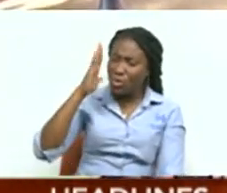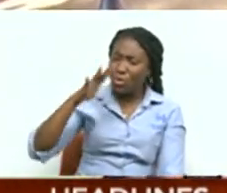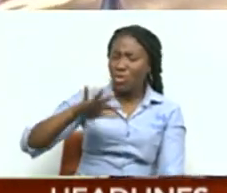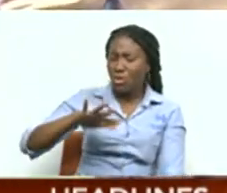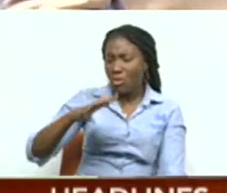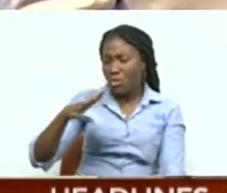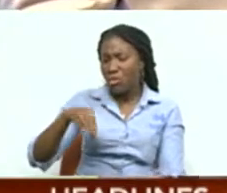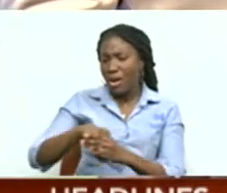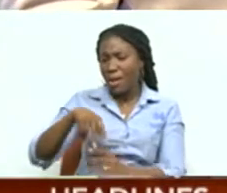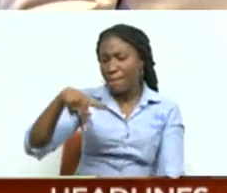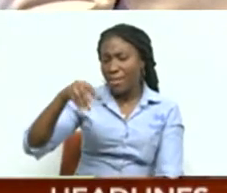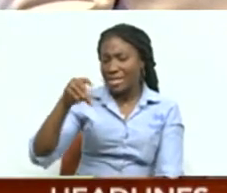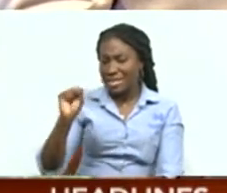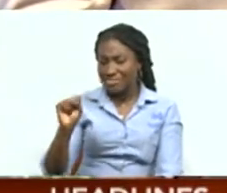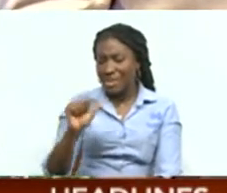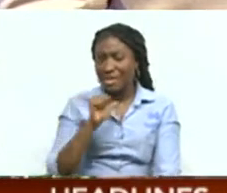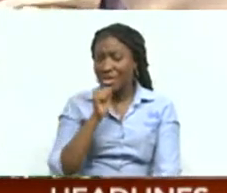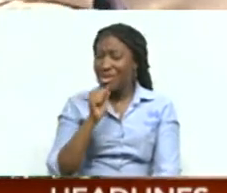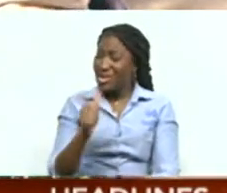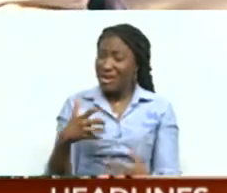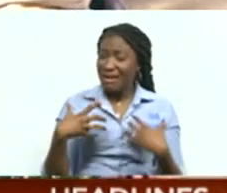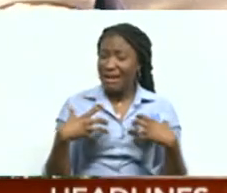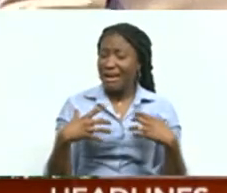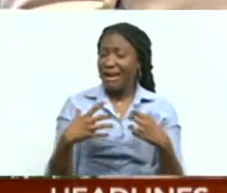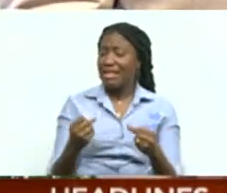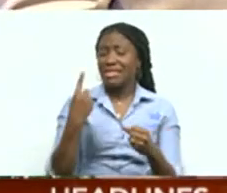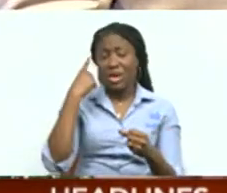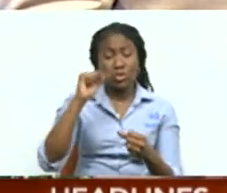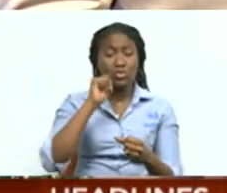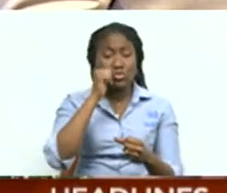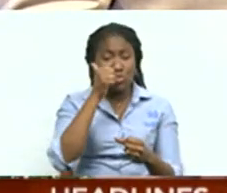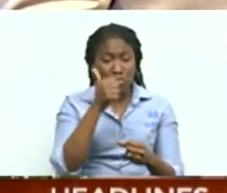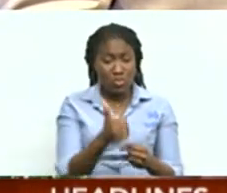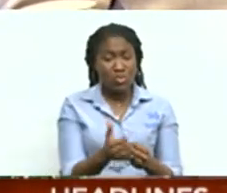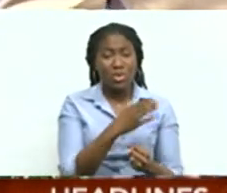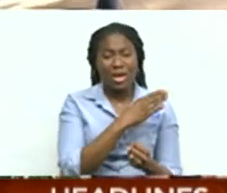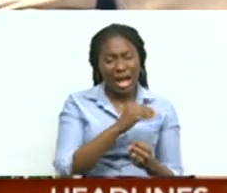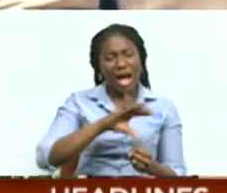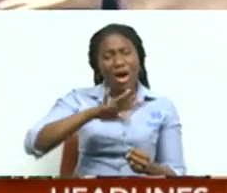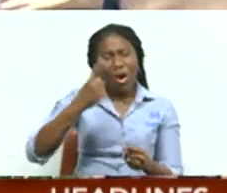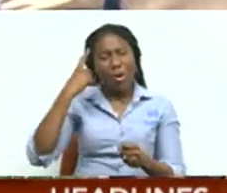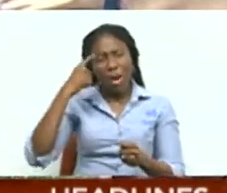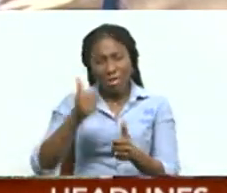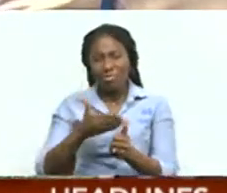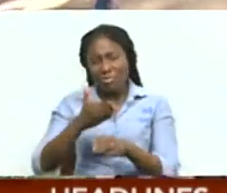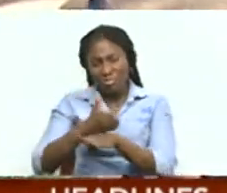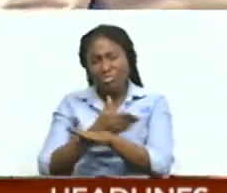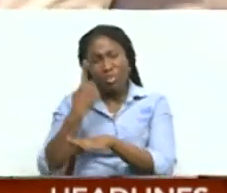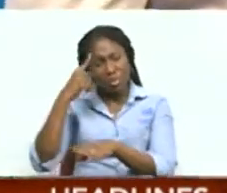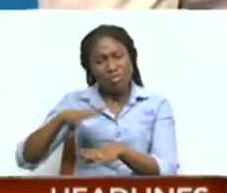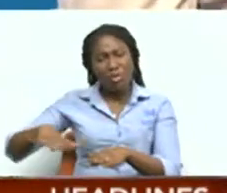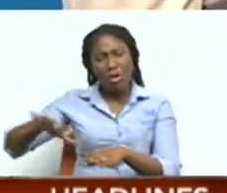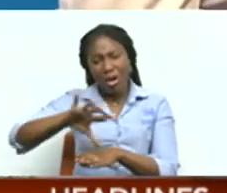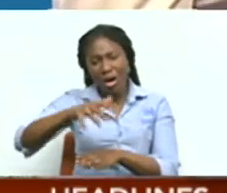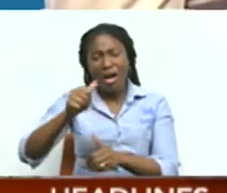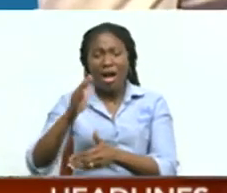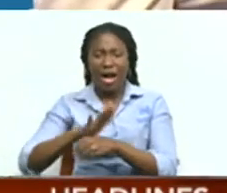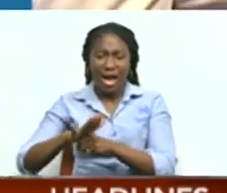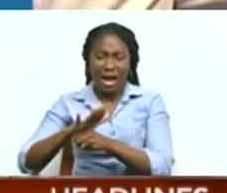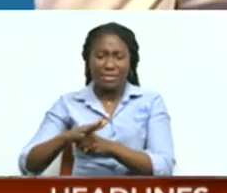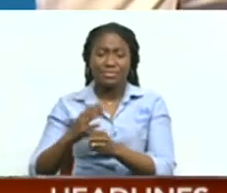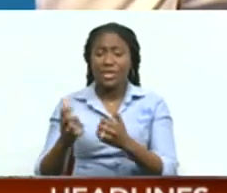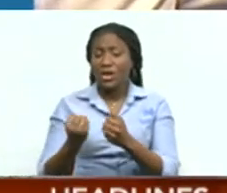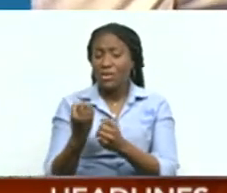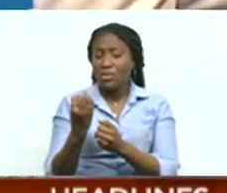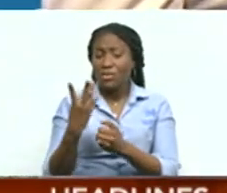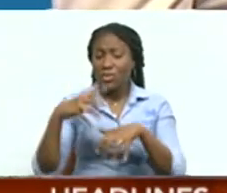of Spain. Unhealthy for sensitive groups for tomorrow, good to moderate air quality across the country. Looking at what we can expect tonight, we do have a few showers, again, mainly